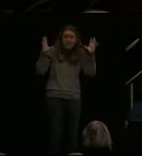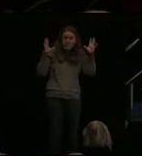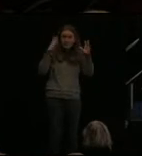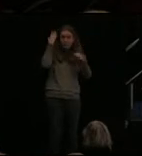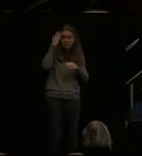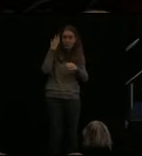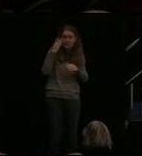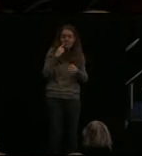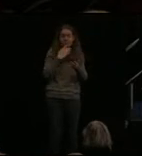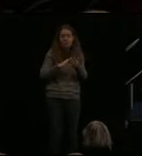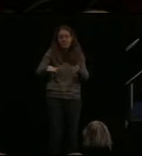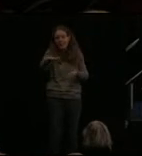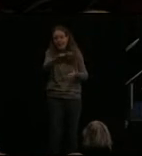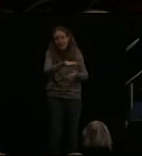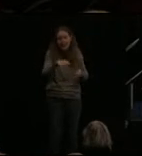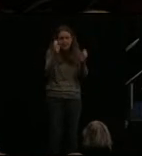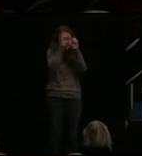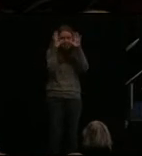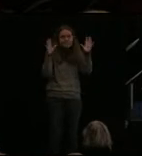the promised land.